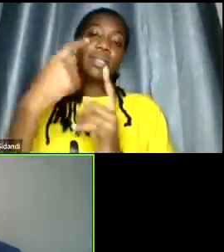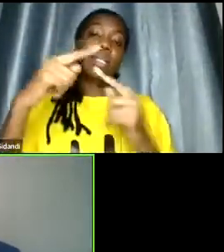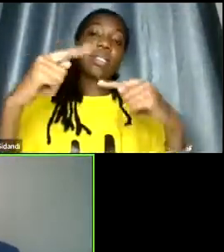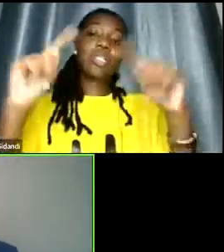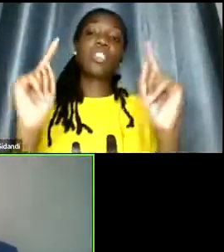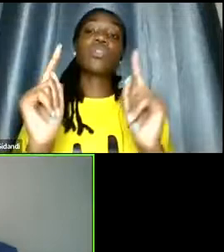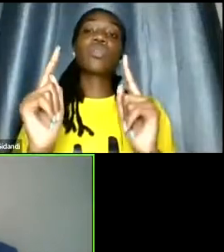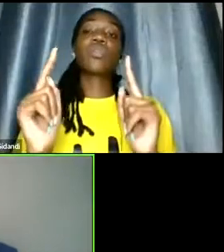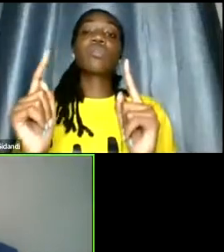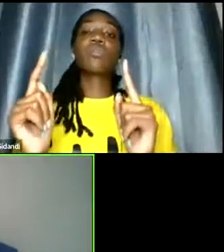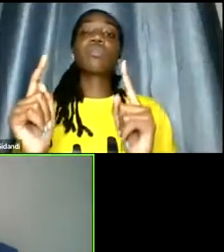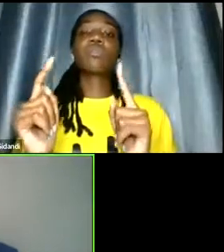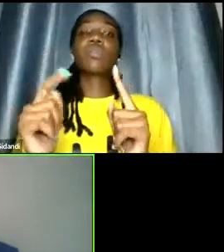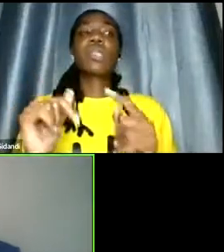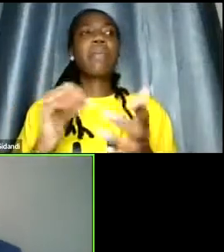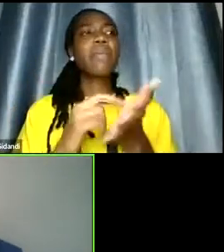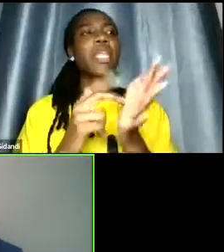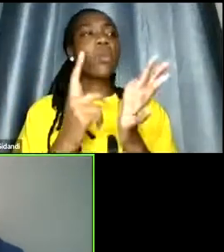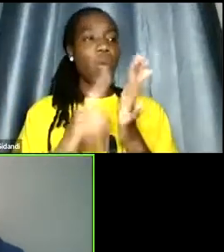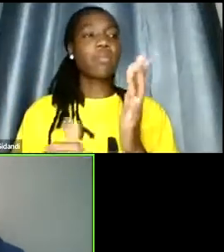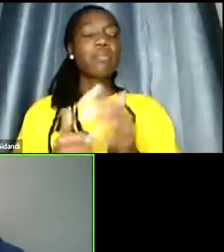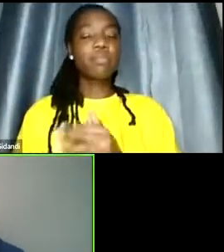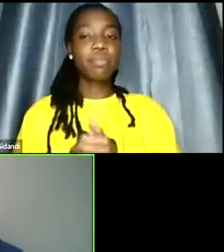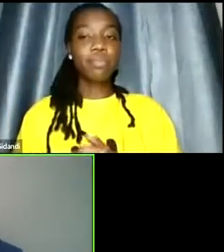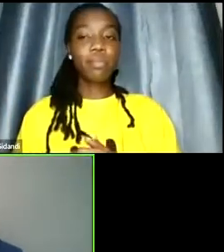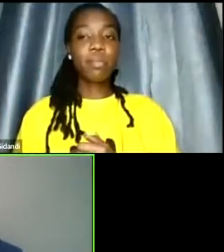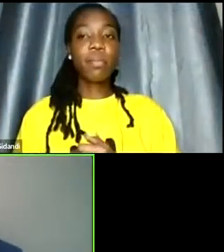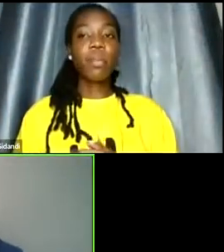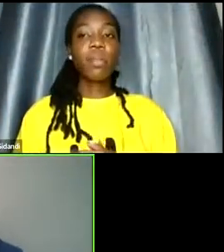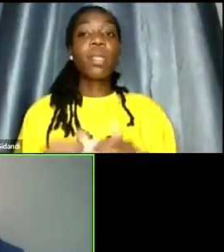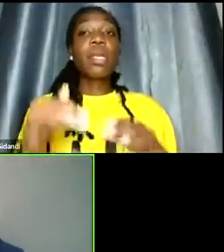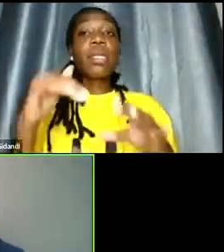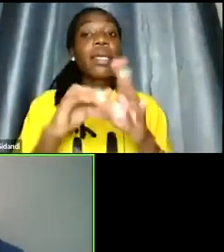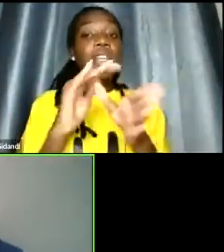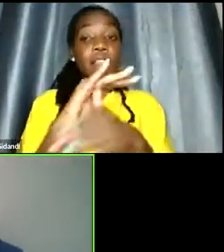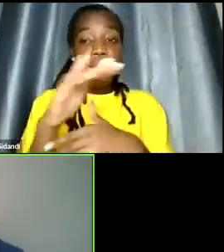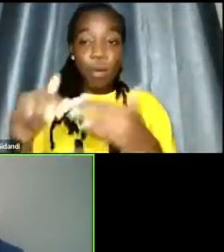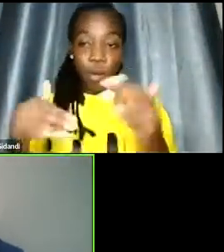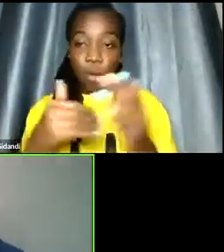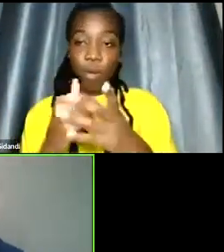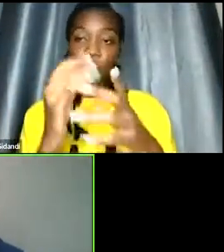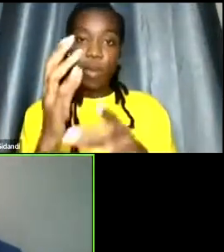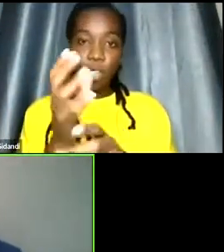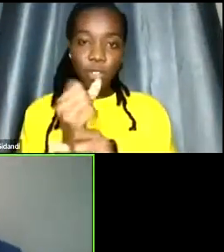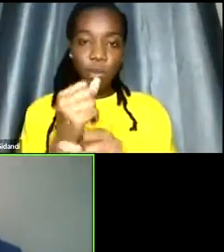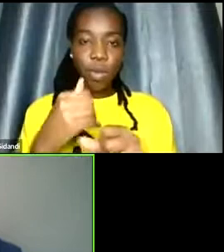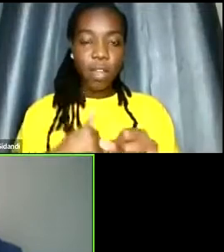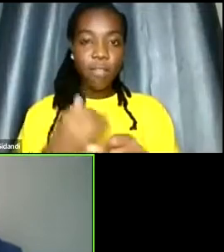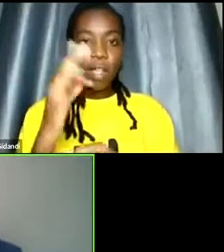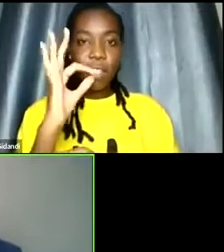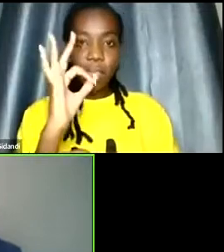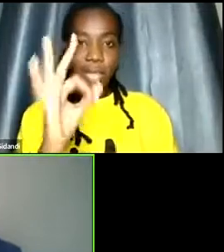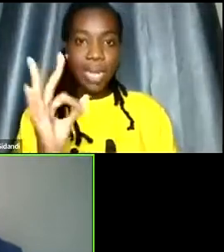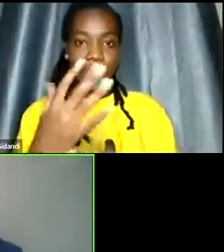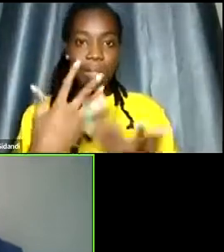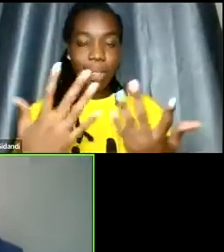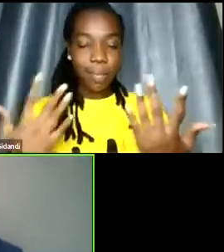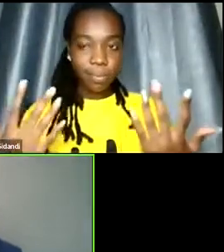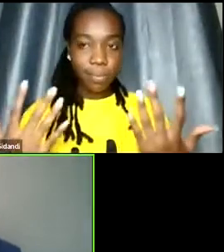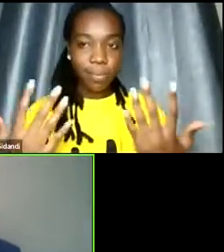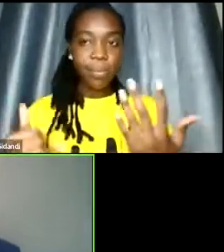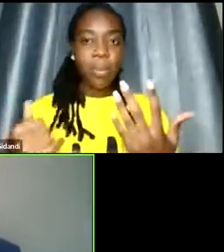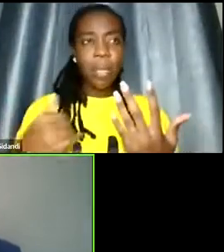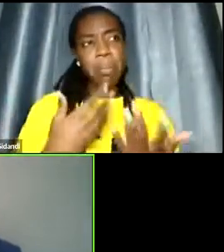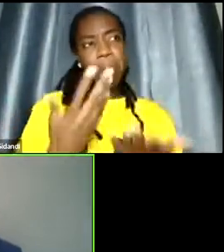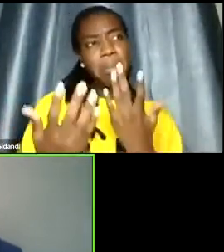do I mean by this? In every organization, there are at the very least 3 tiers. It could be less, it could be very flat and just